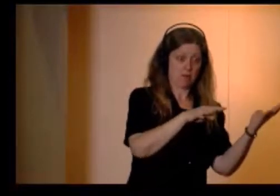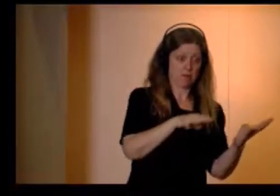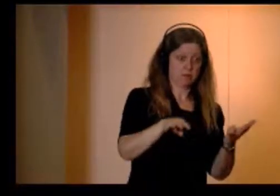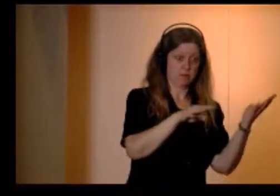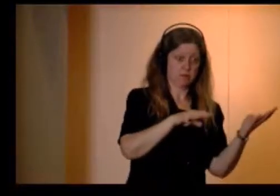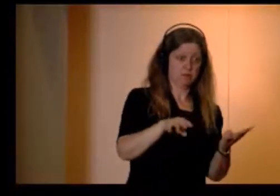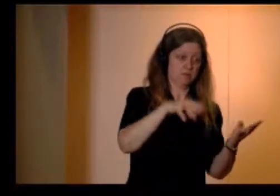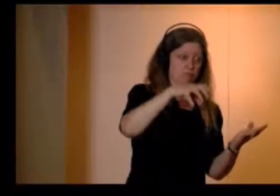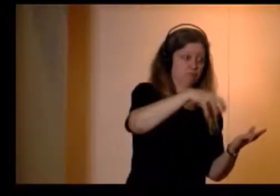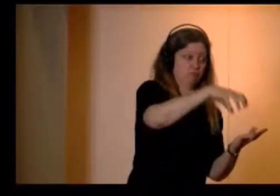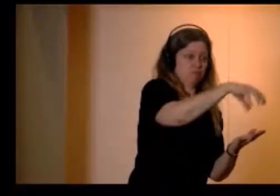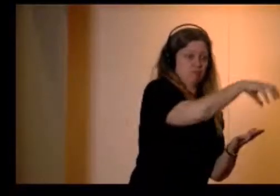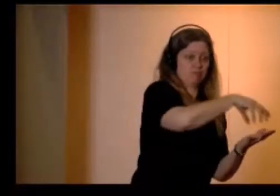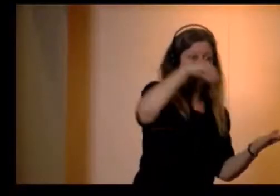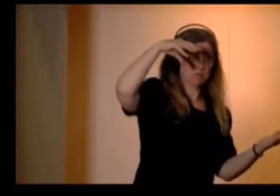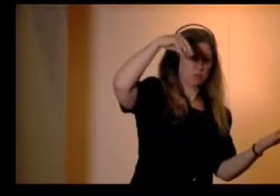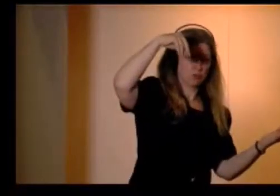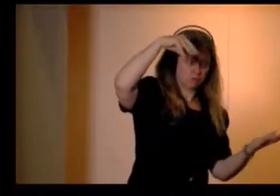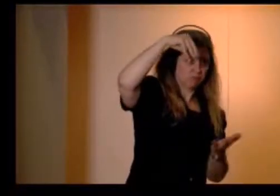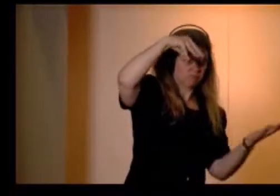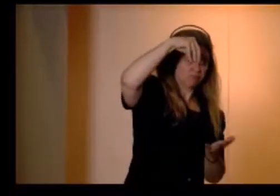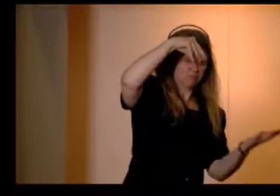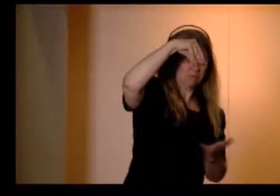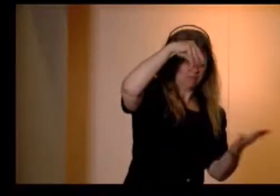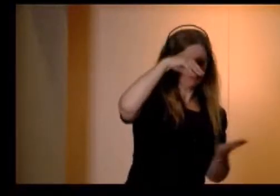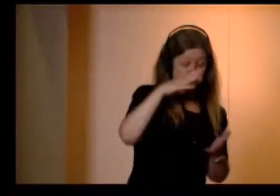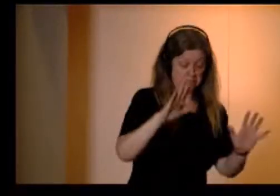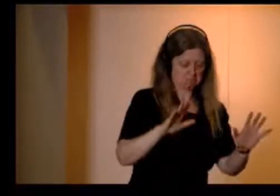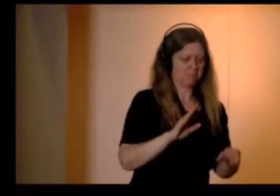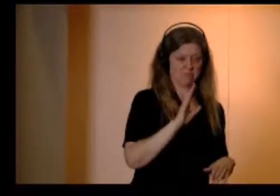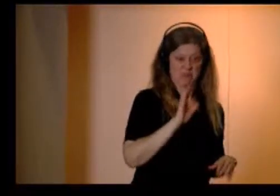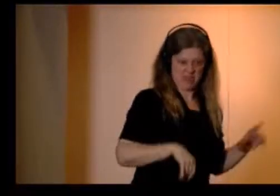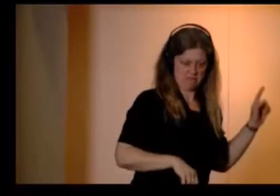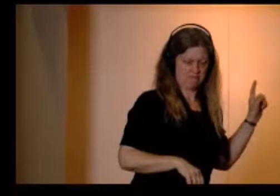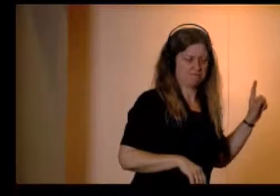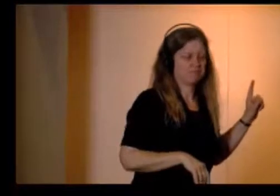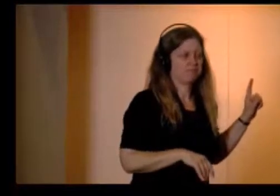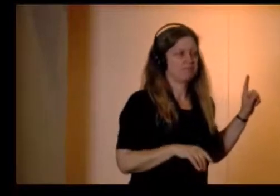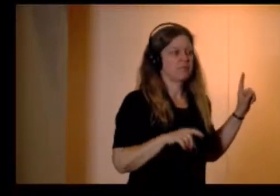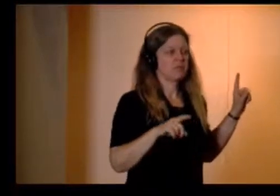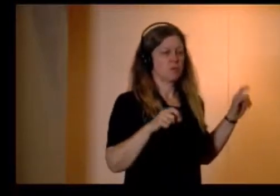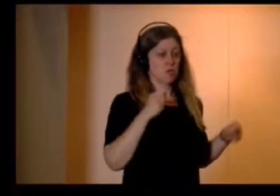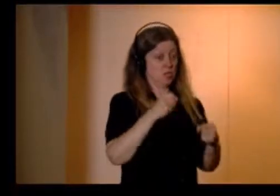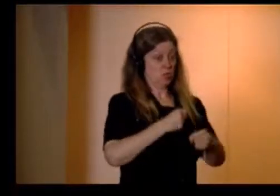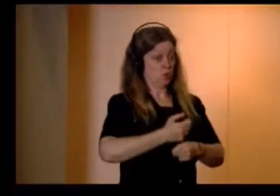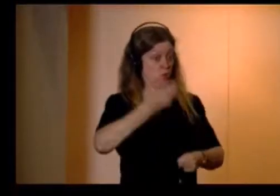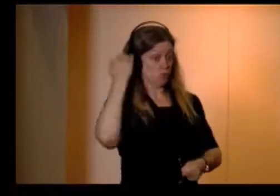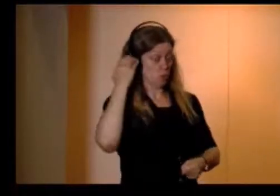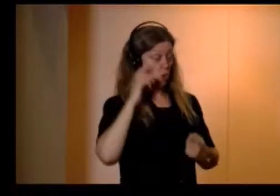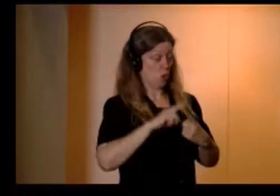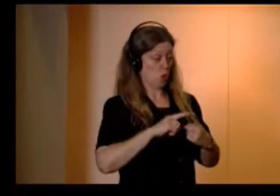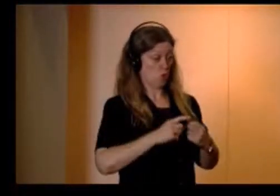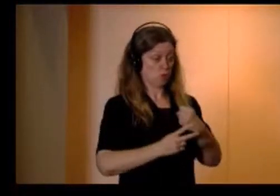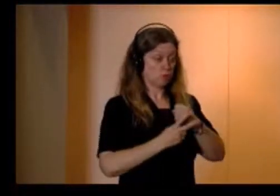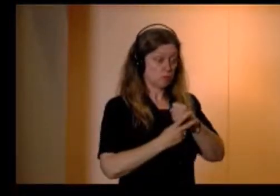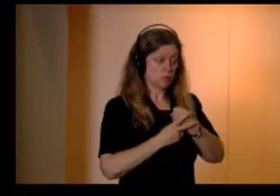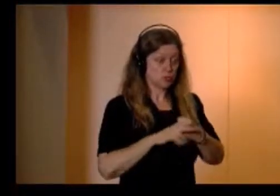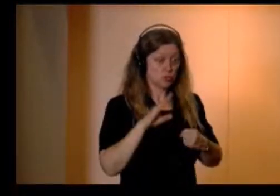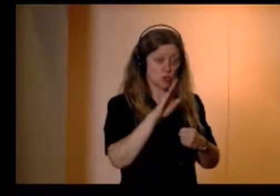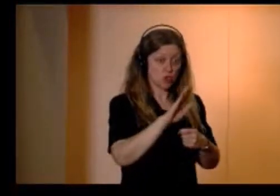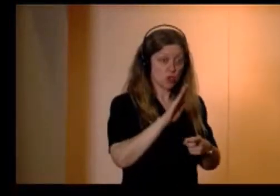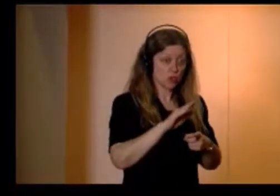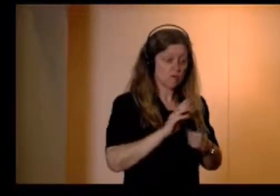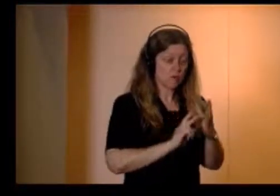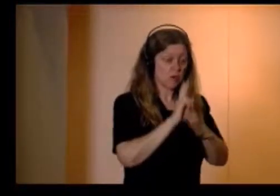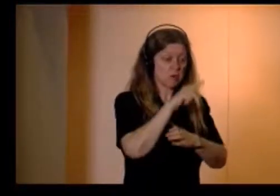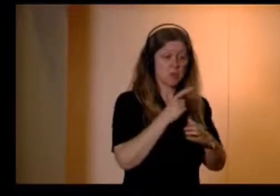digitizing these. And so years ago, collectors would sometimes, to preserve their plants, either dip them in